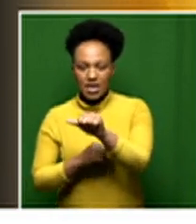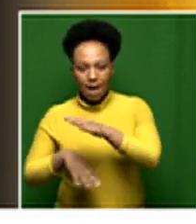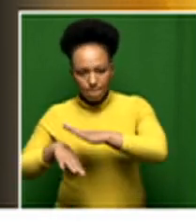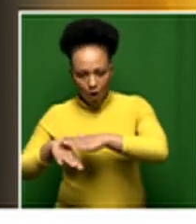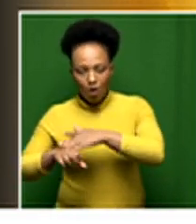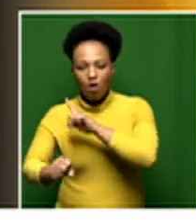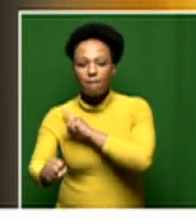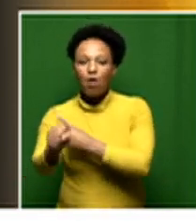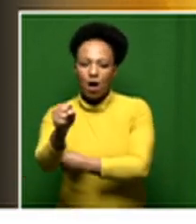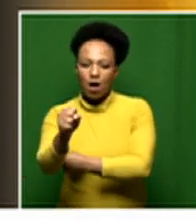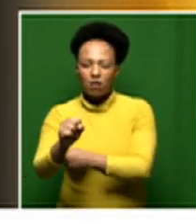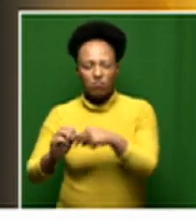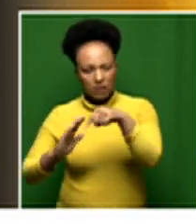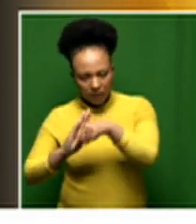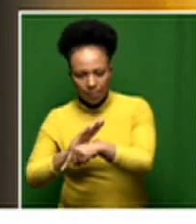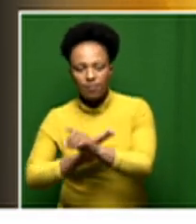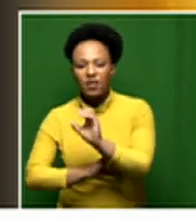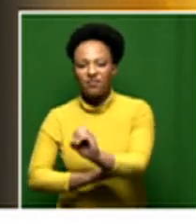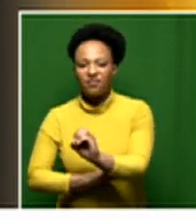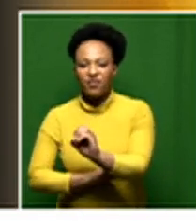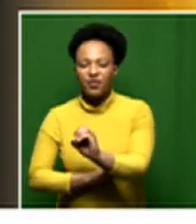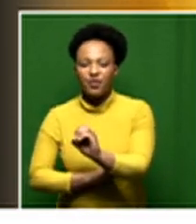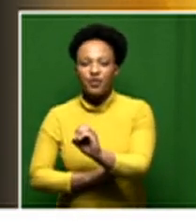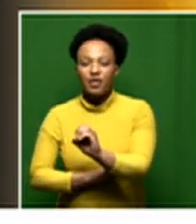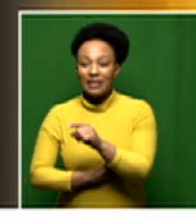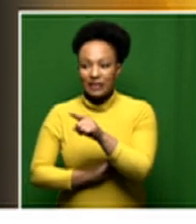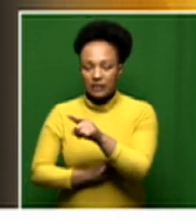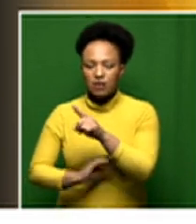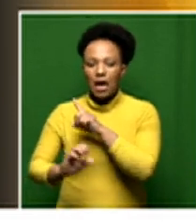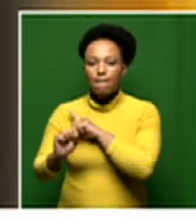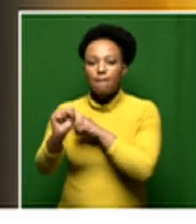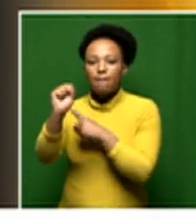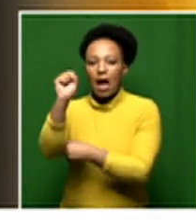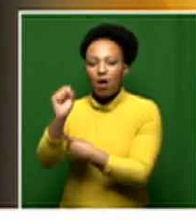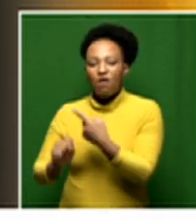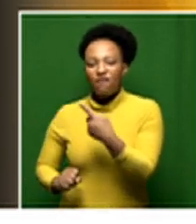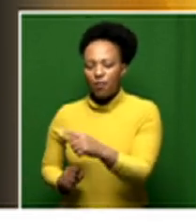wider powers than that. So it has the power to